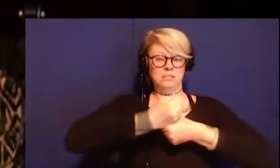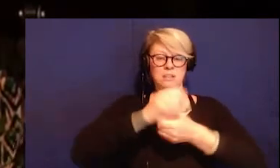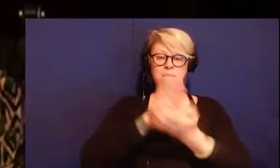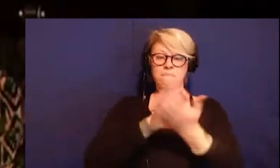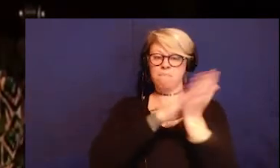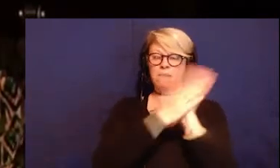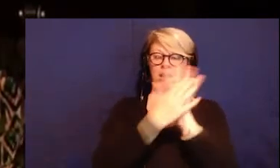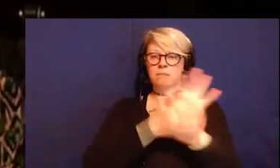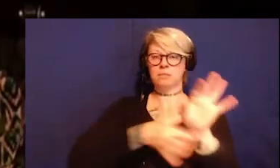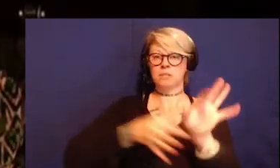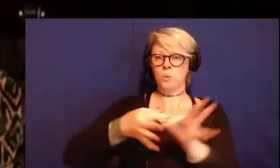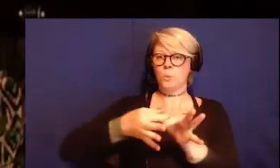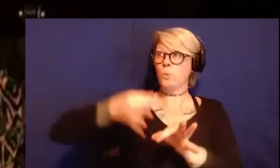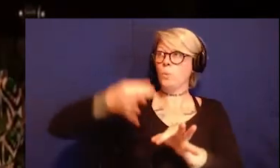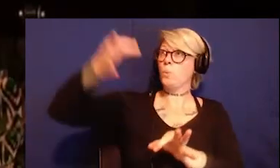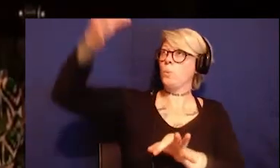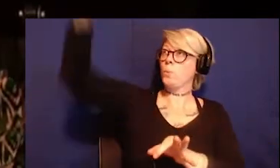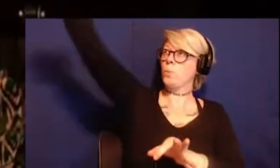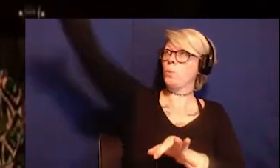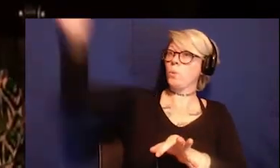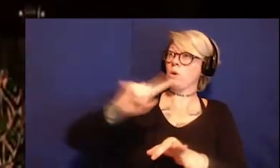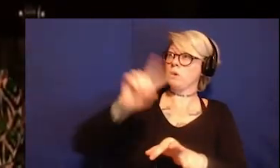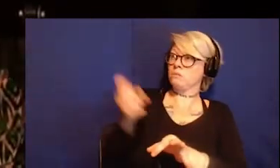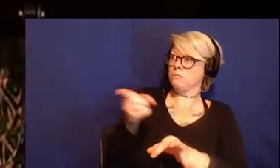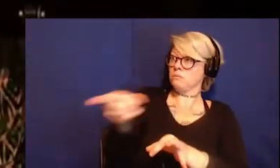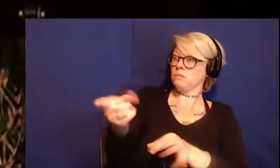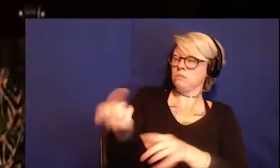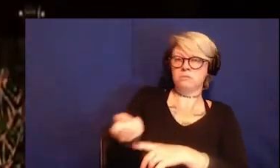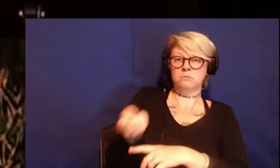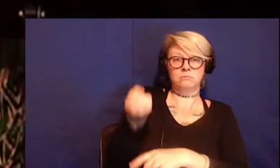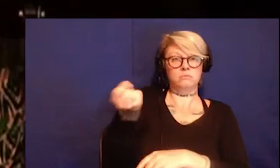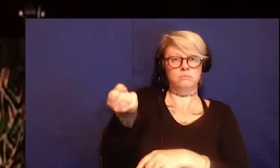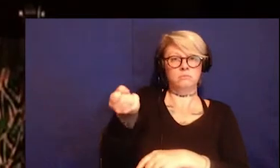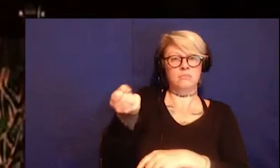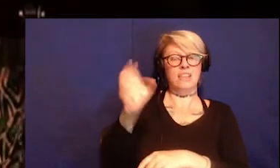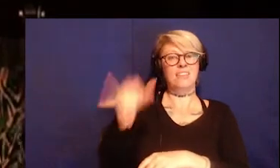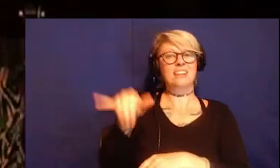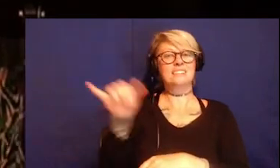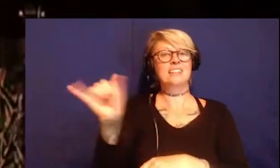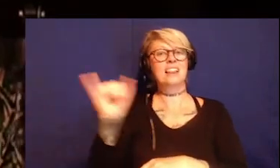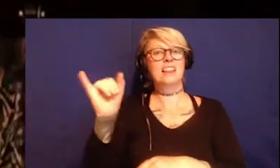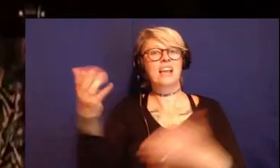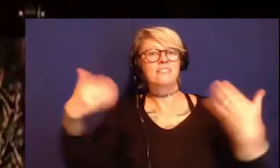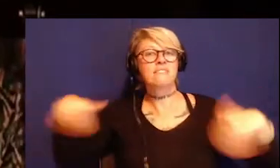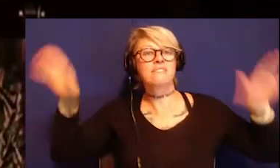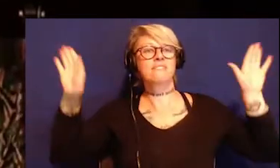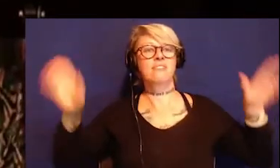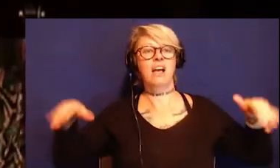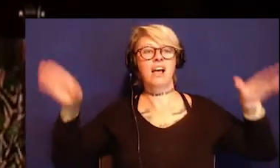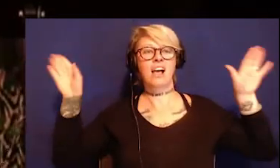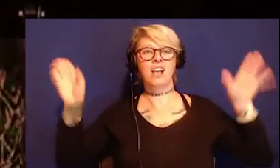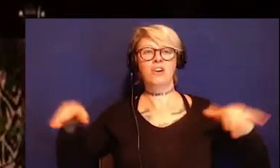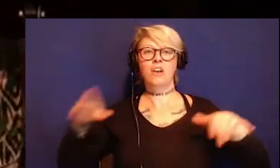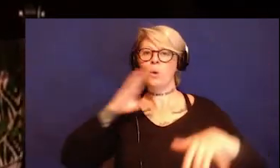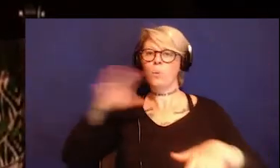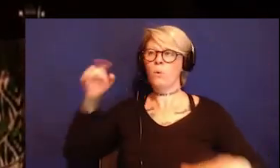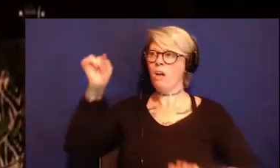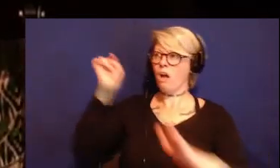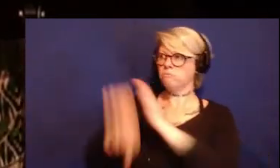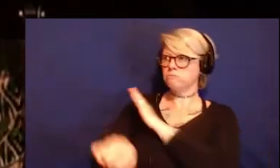a magnificent and shiny runglaive, the weapon of the Valkyries from the video game Terra.